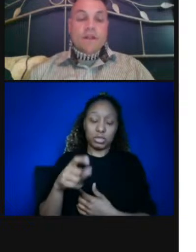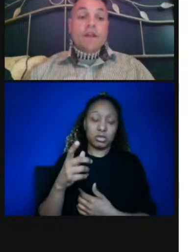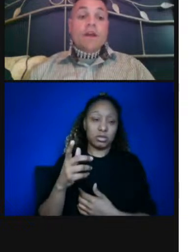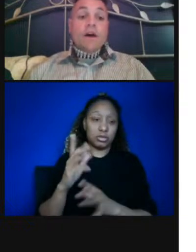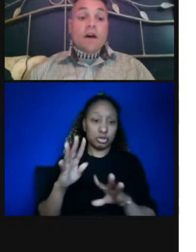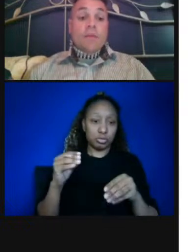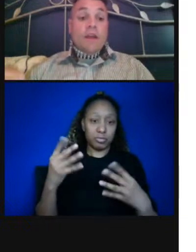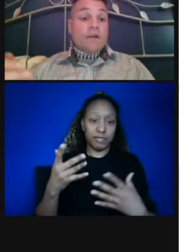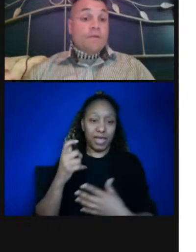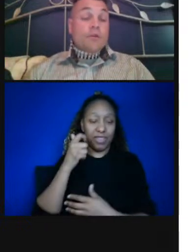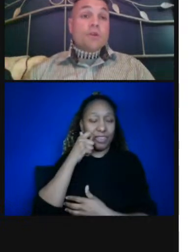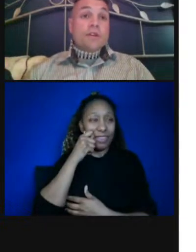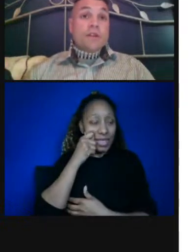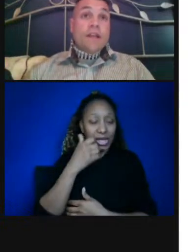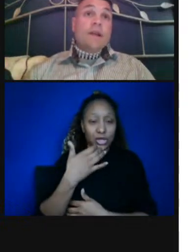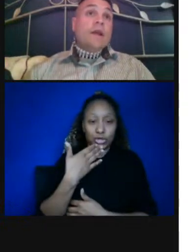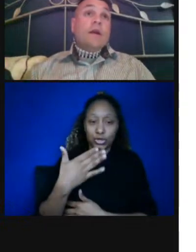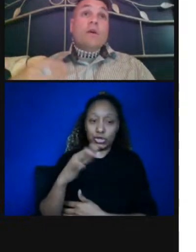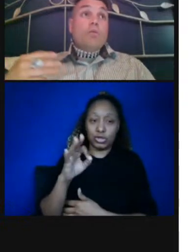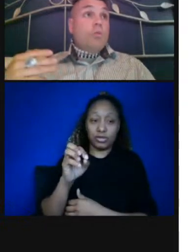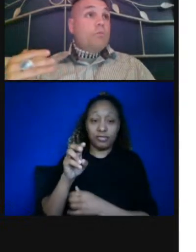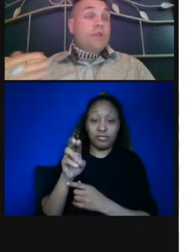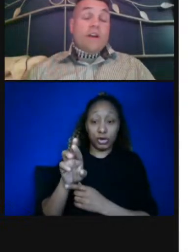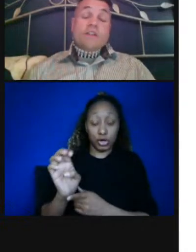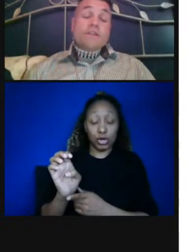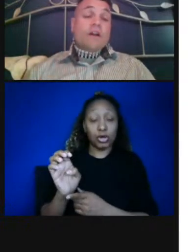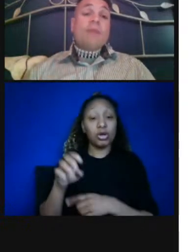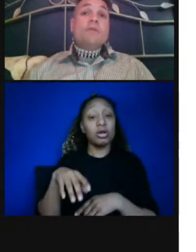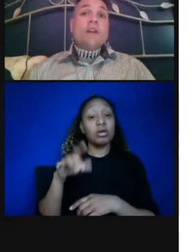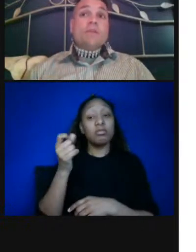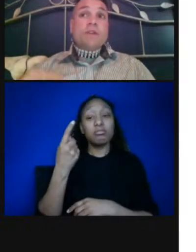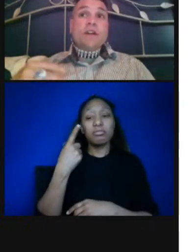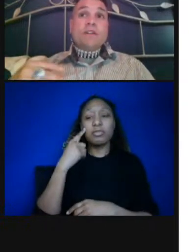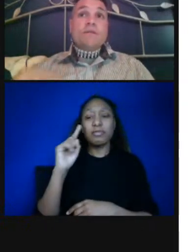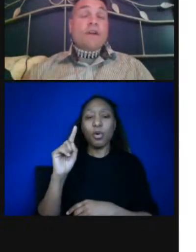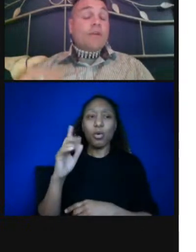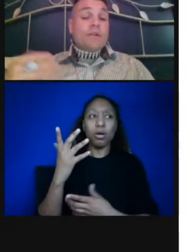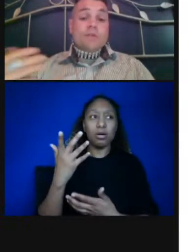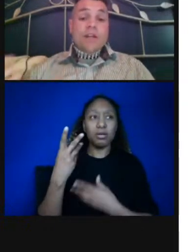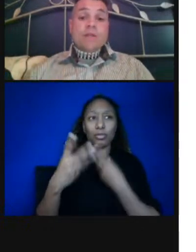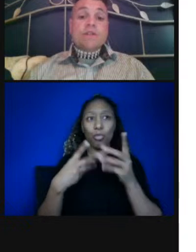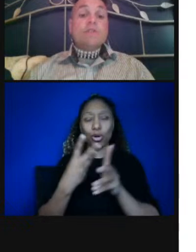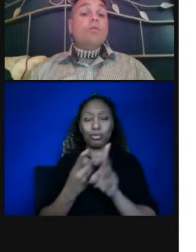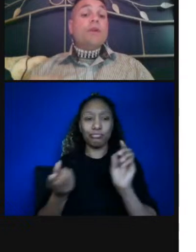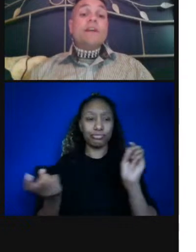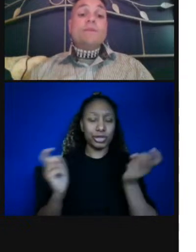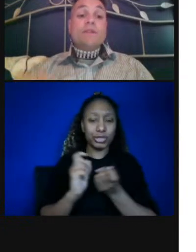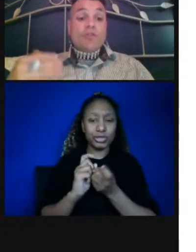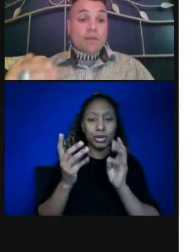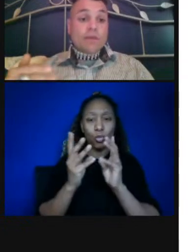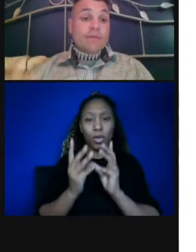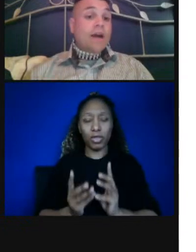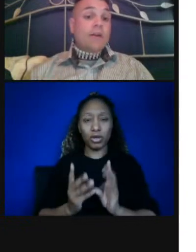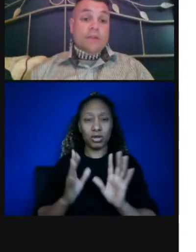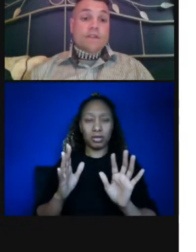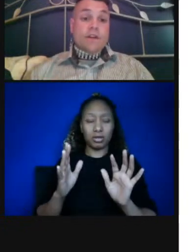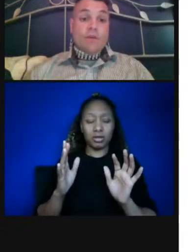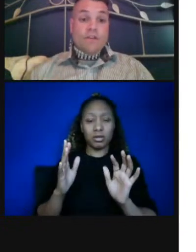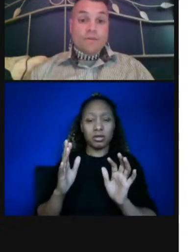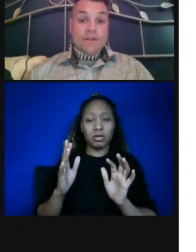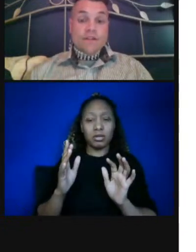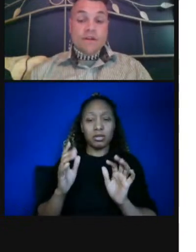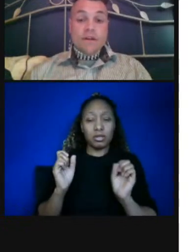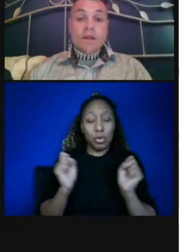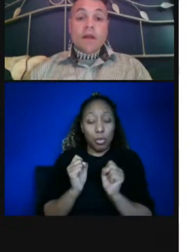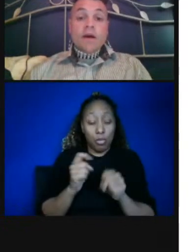furs. And unfortunately, because of climate change and because of environmental changes, the winters have been incredibly mild in